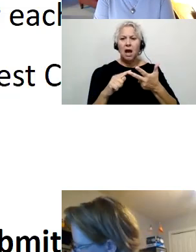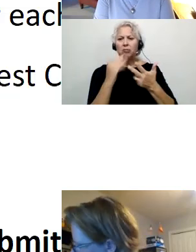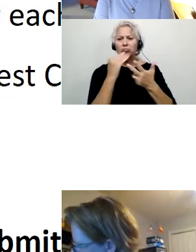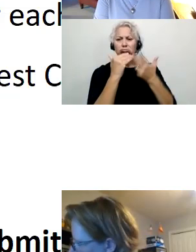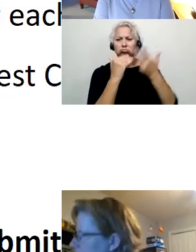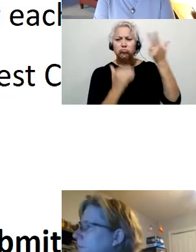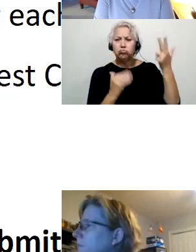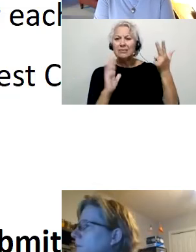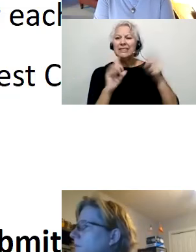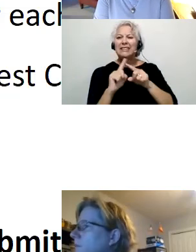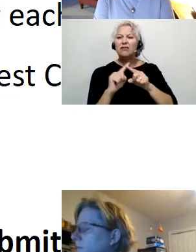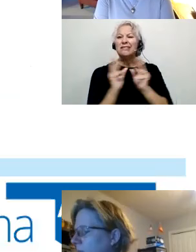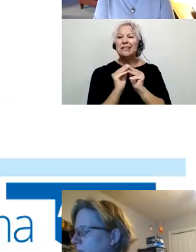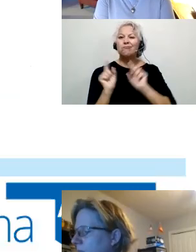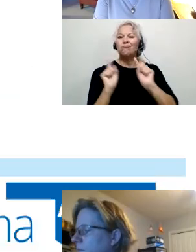attended.